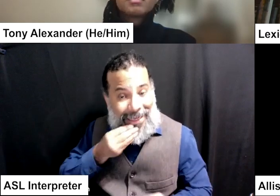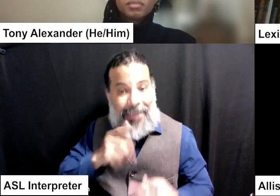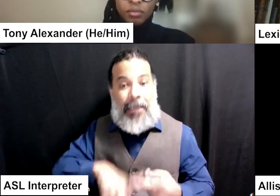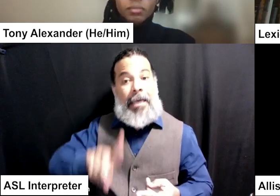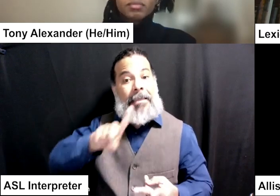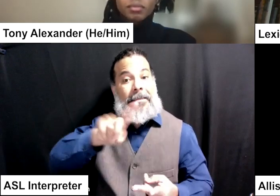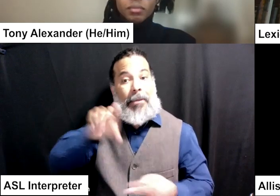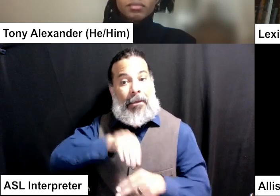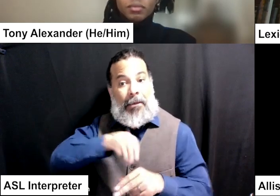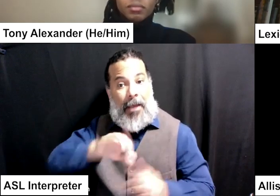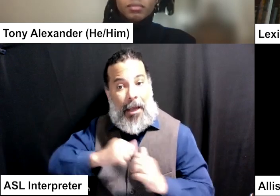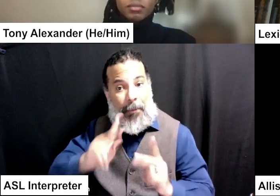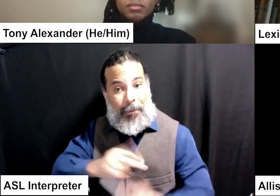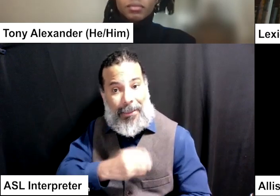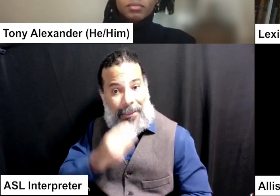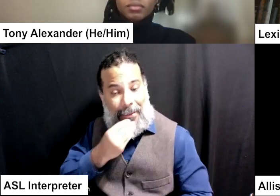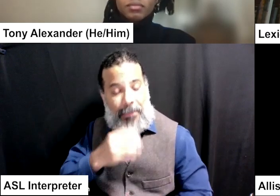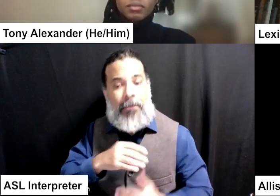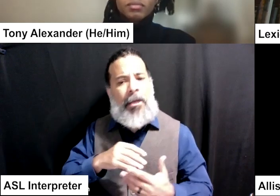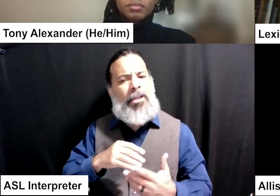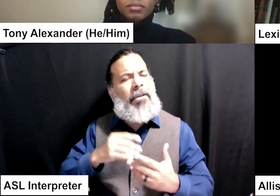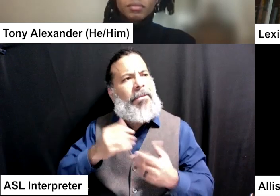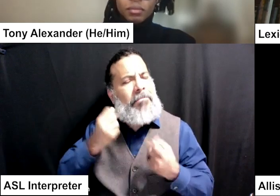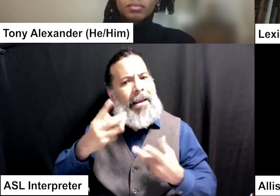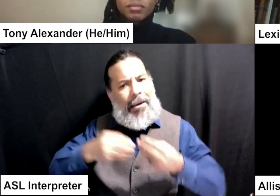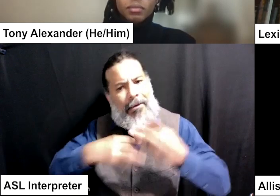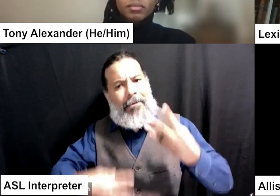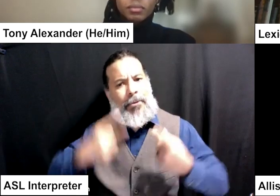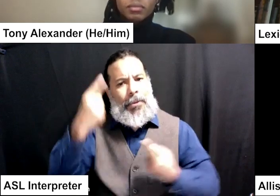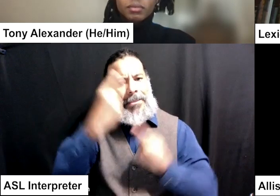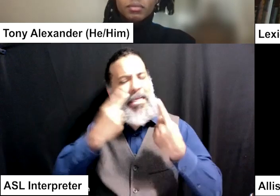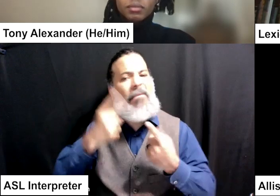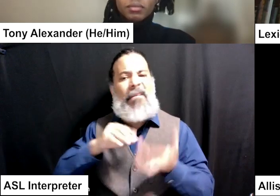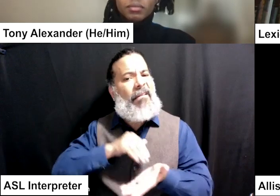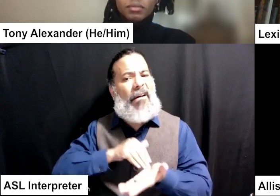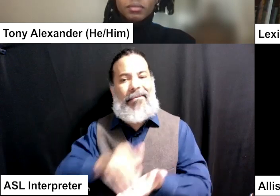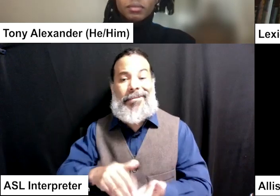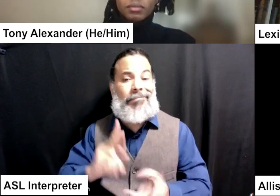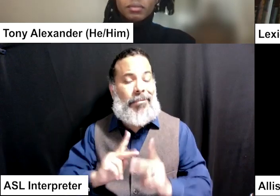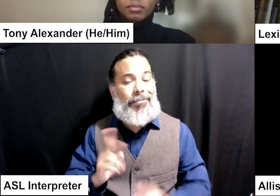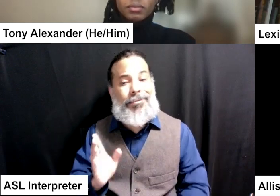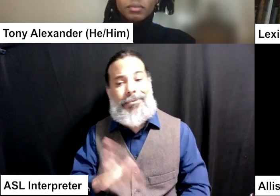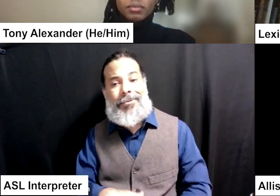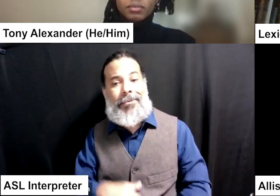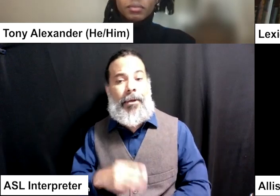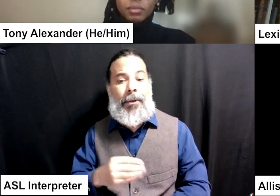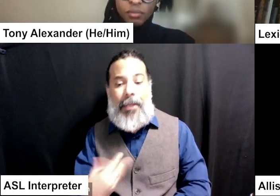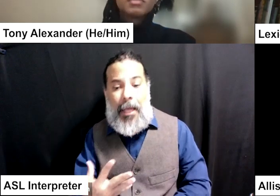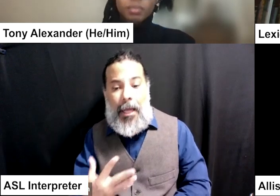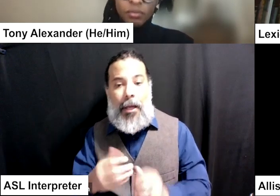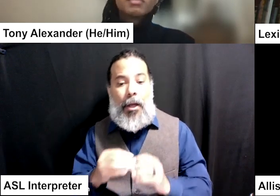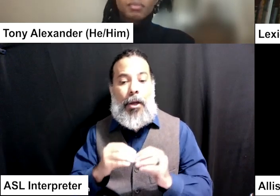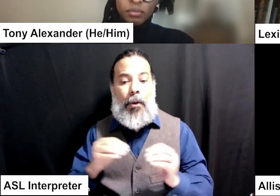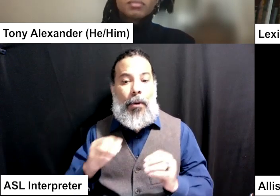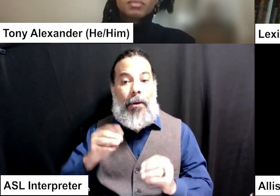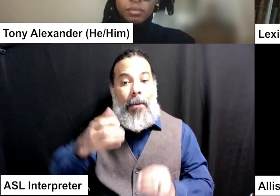play a part. There's so much to consider, but oftentimes folks are giving things with milk